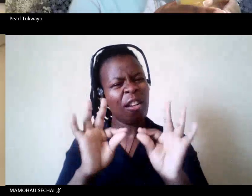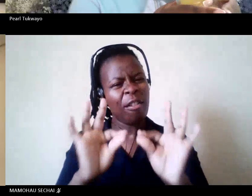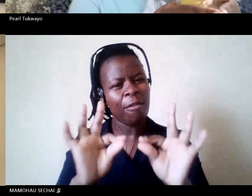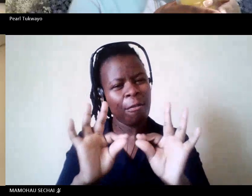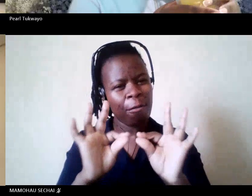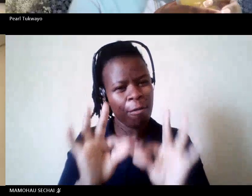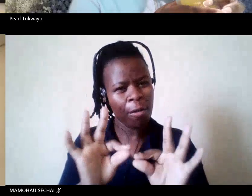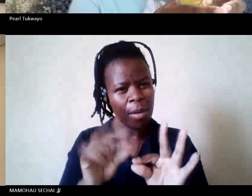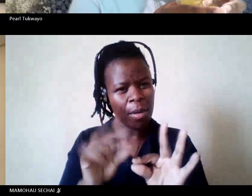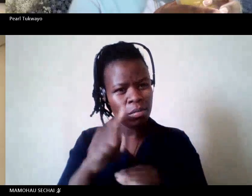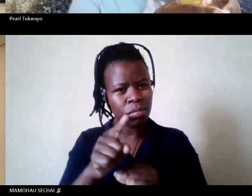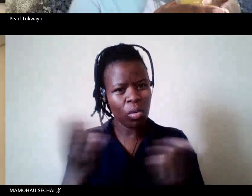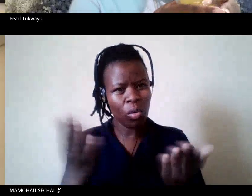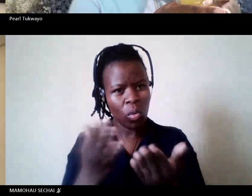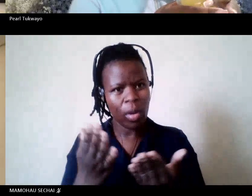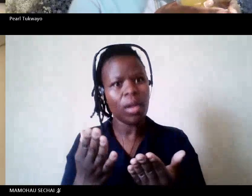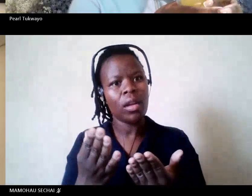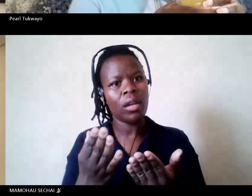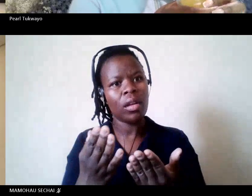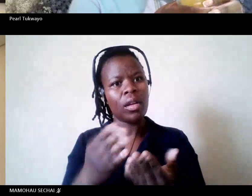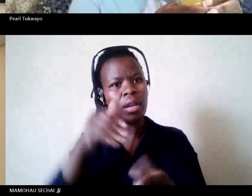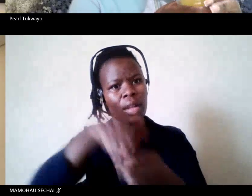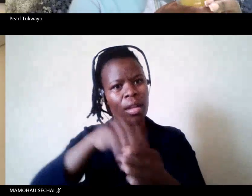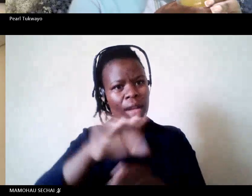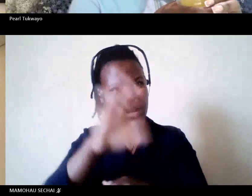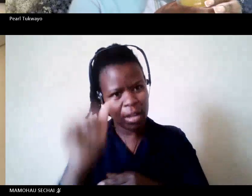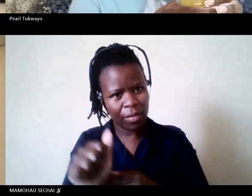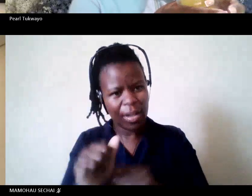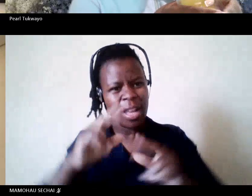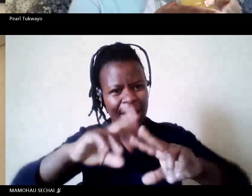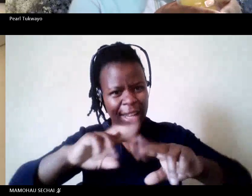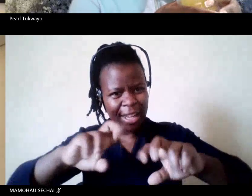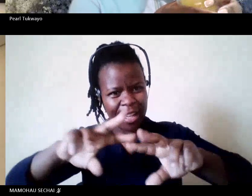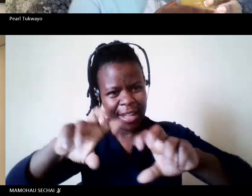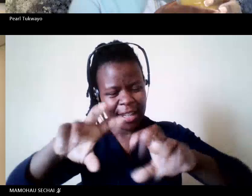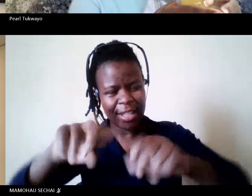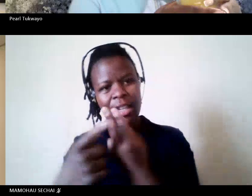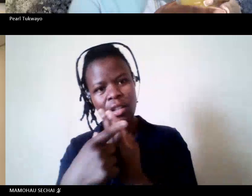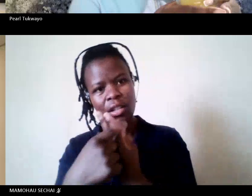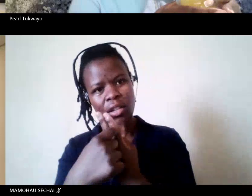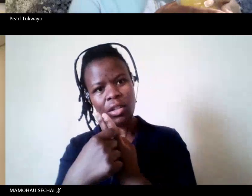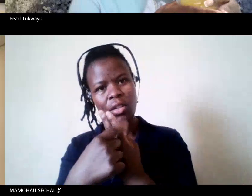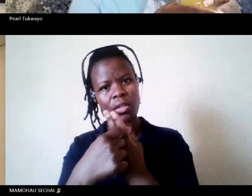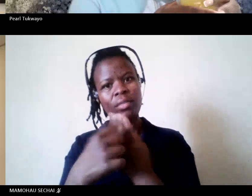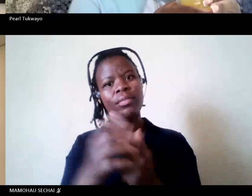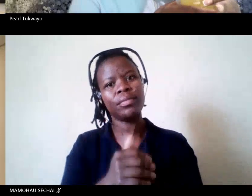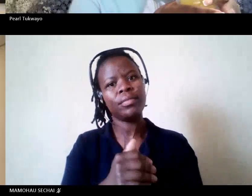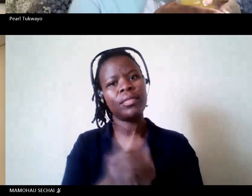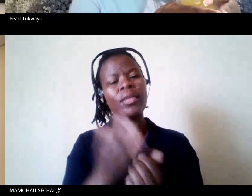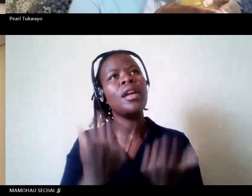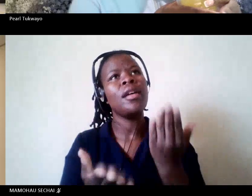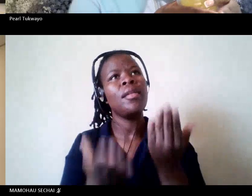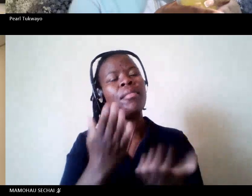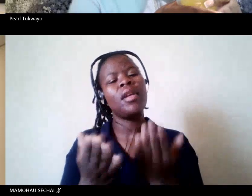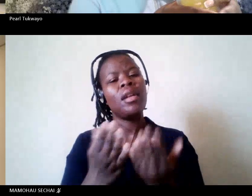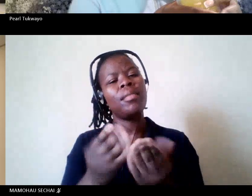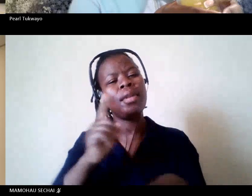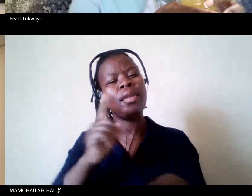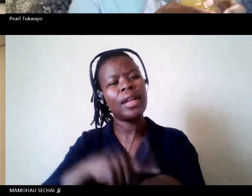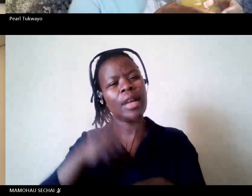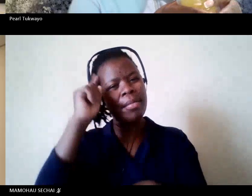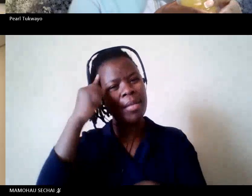Africa, research unit idea. And so whenever I think of Pearl, the thing that comes to